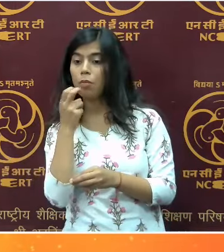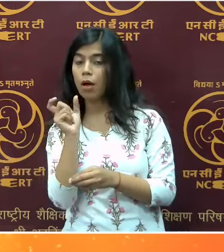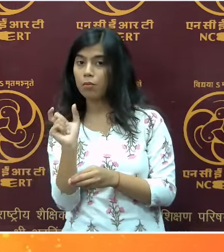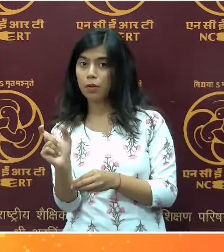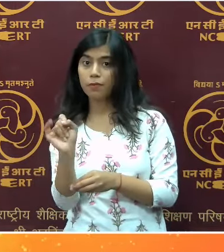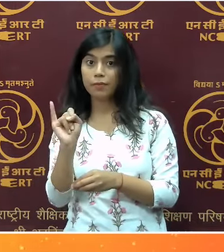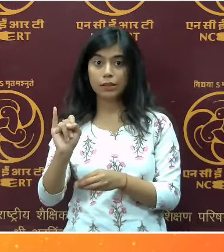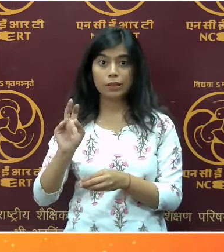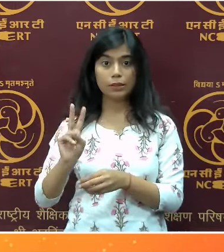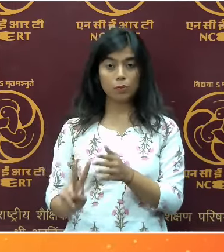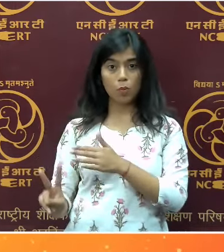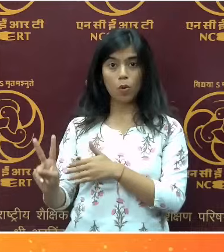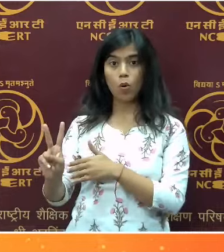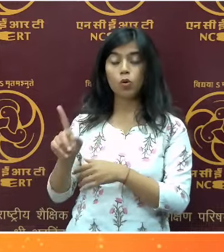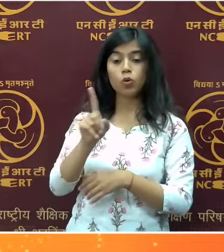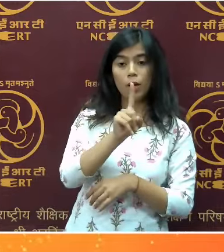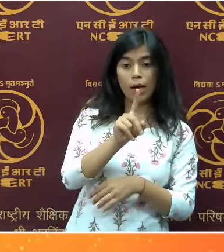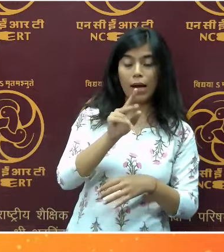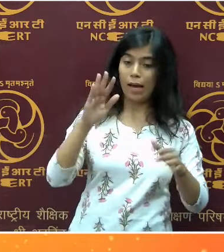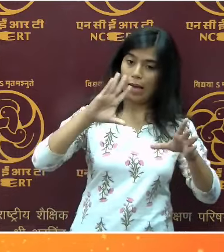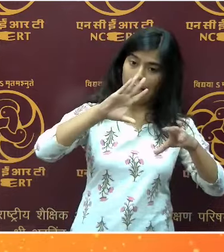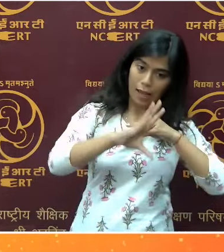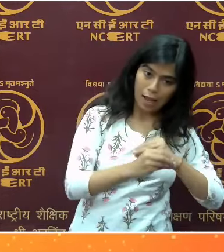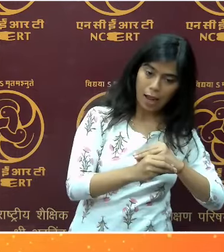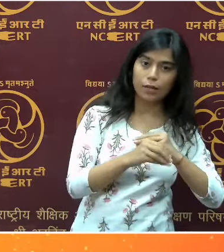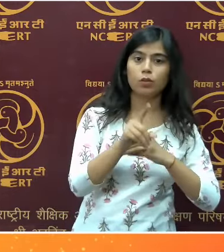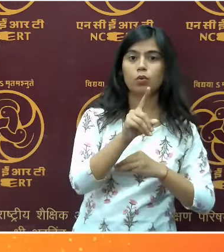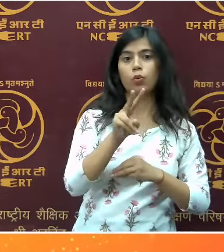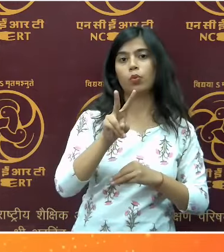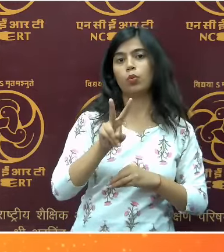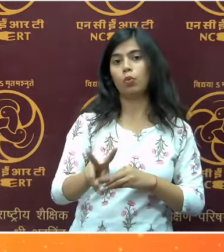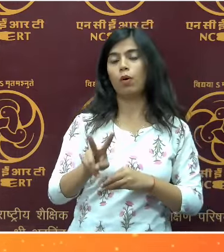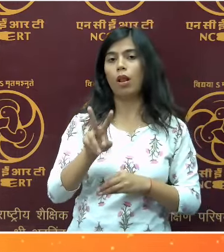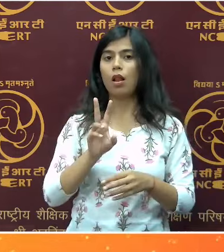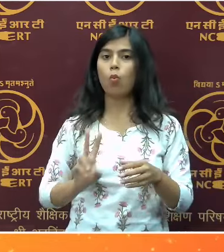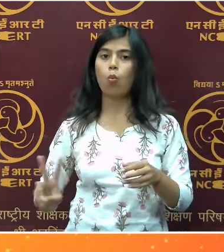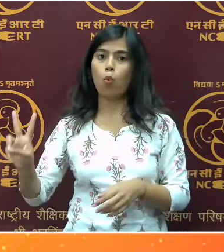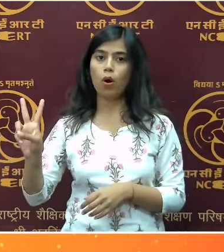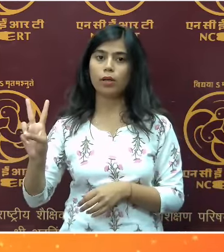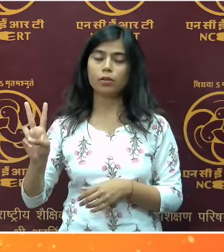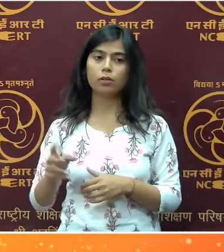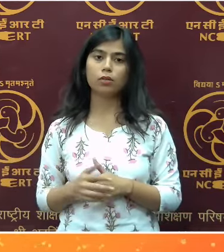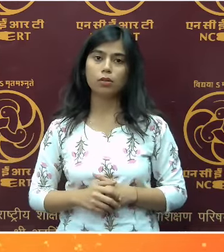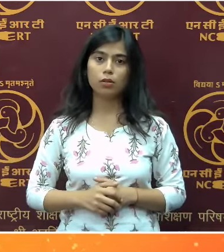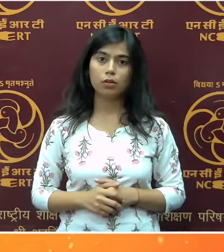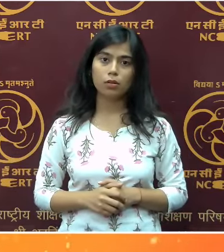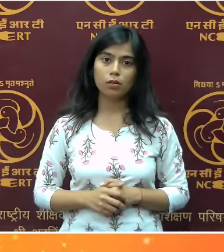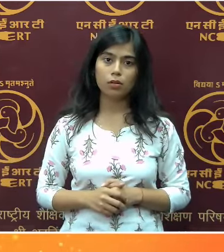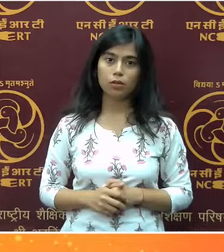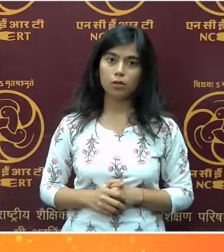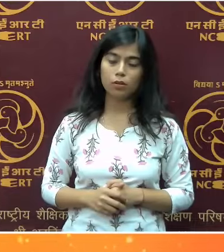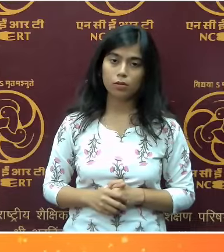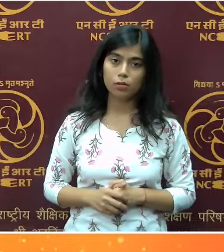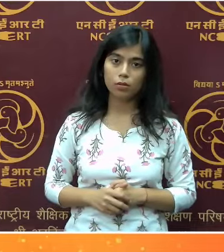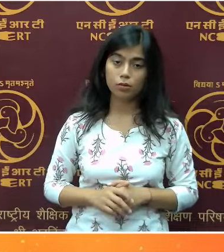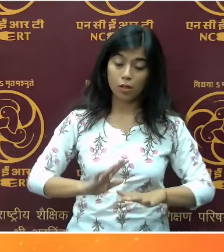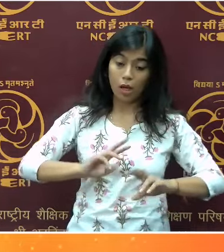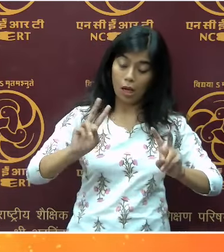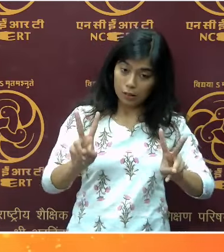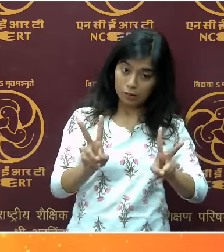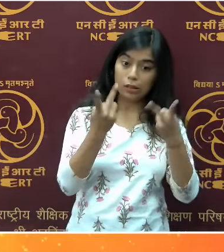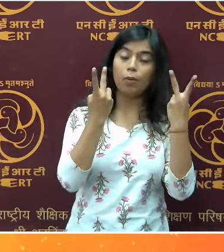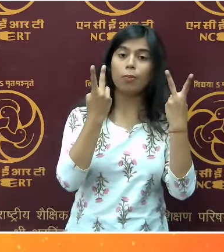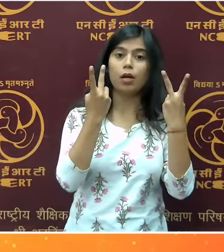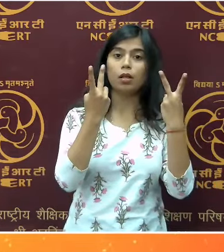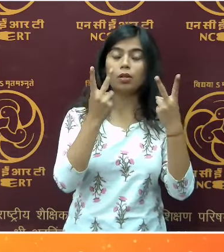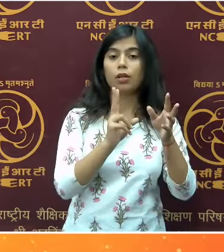I add 12 volt in series. So this is also similar circuit. instead of one battery, I double the value of